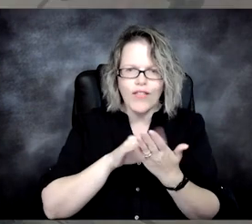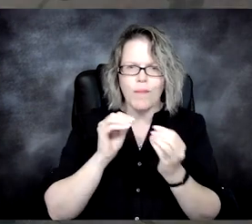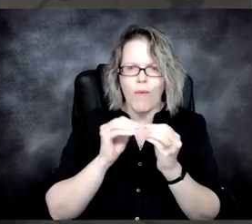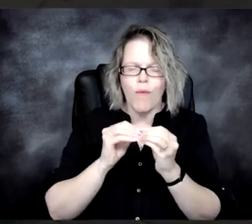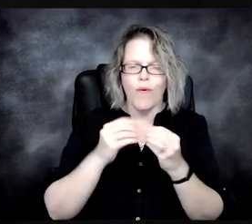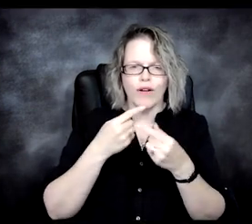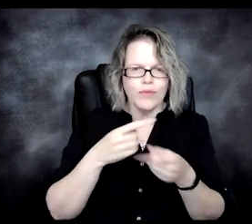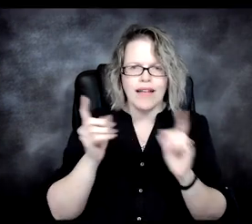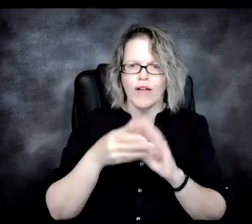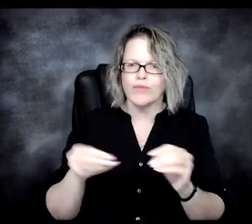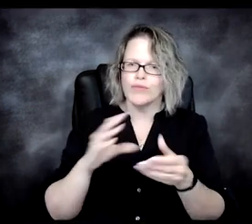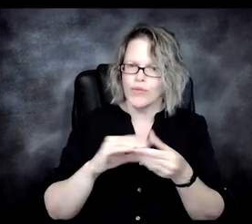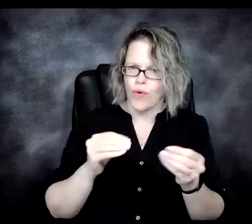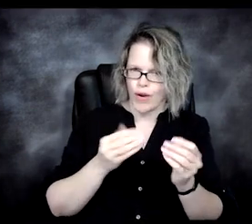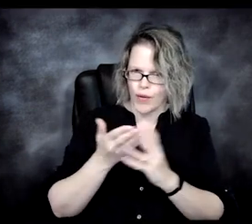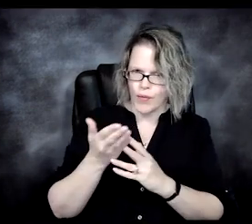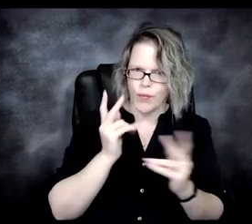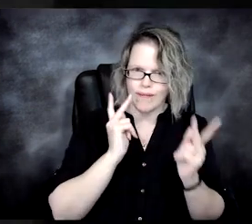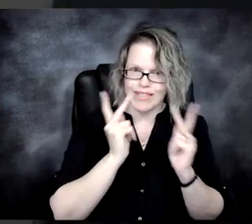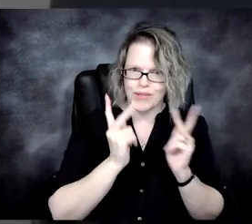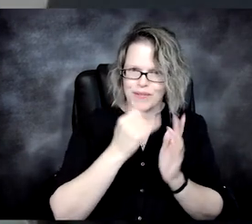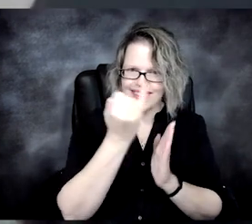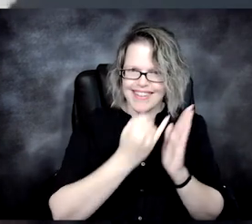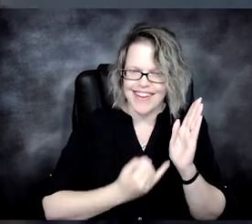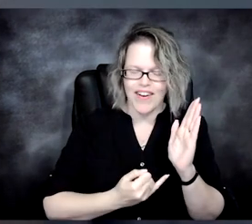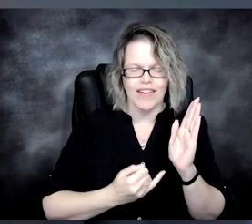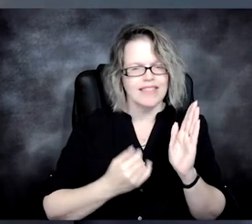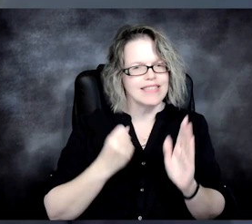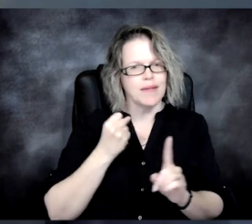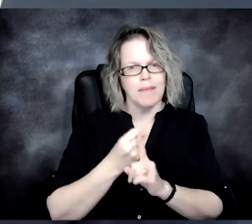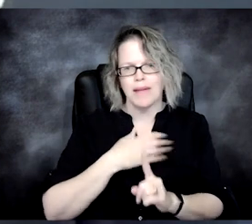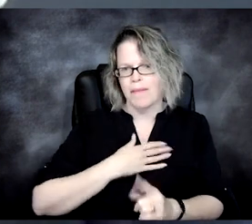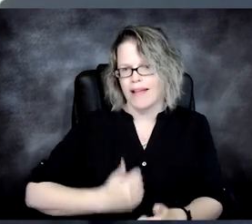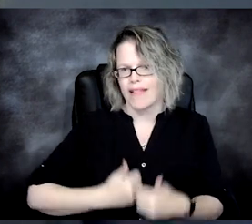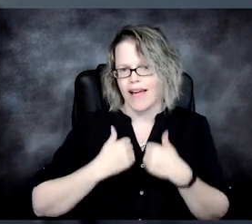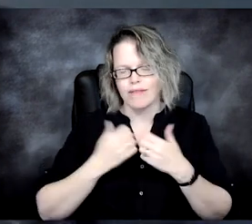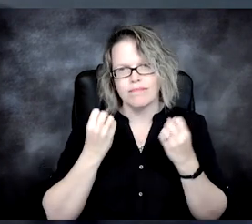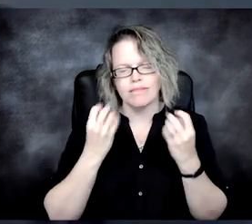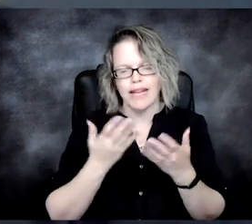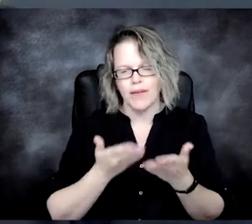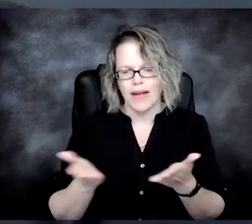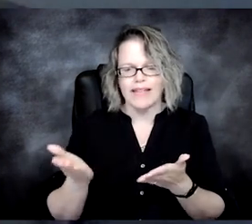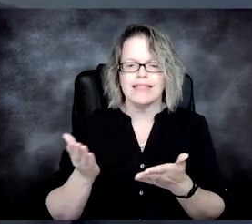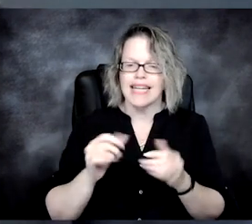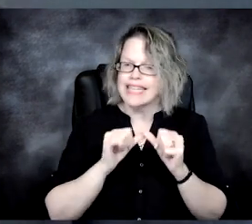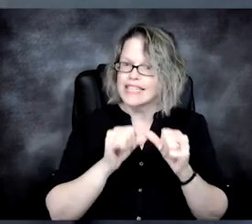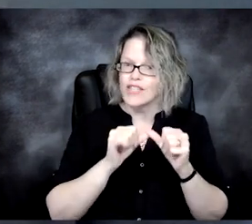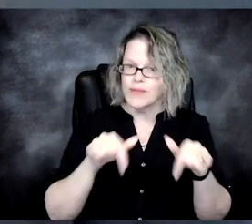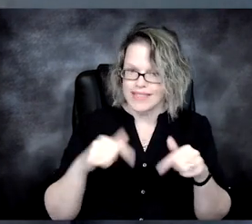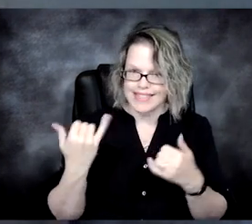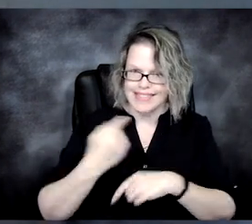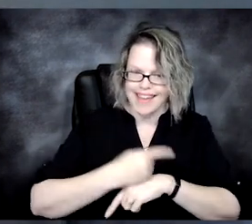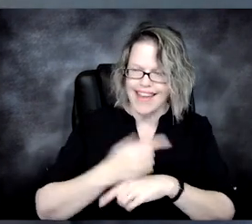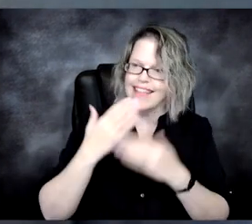storytelling through visual mediums of many kinds impacted my life in so many ways and continues to this day.